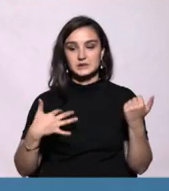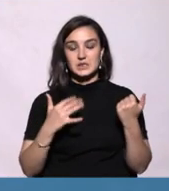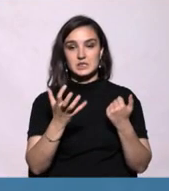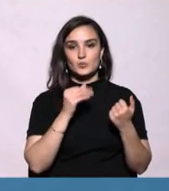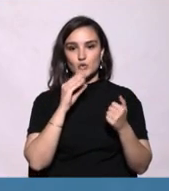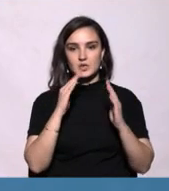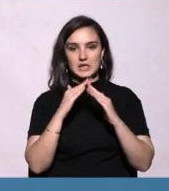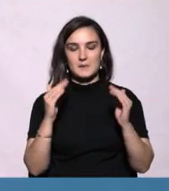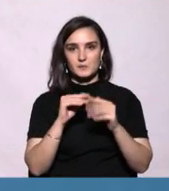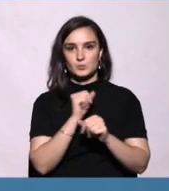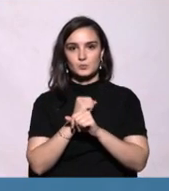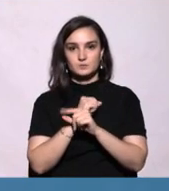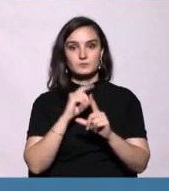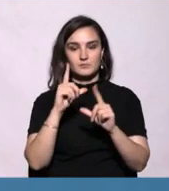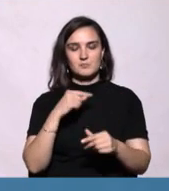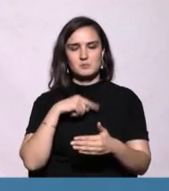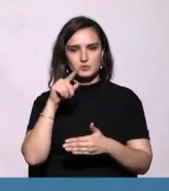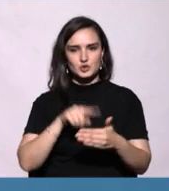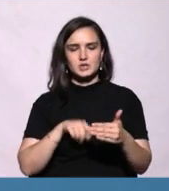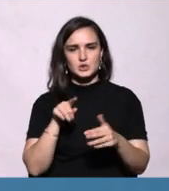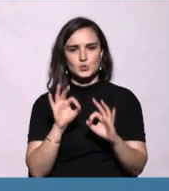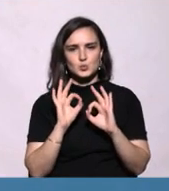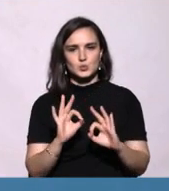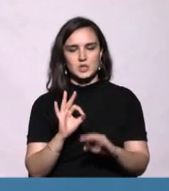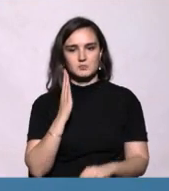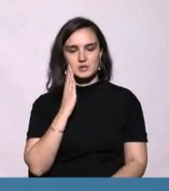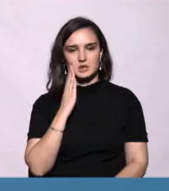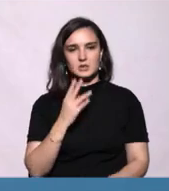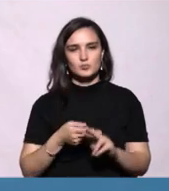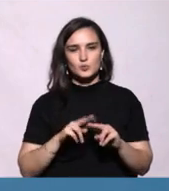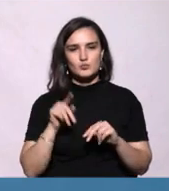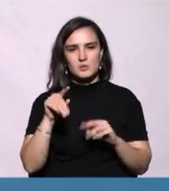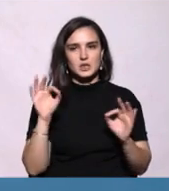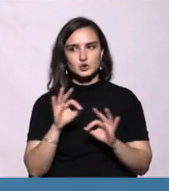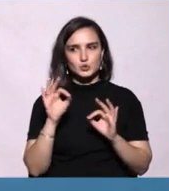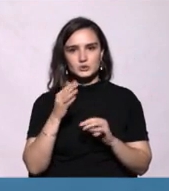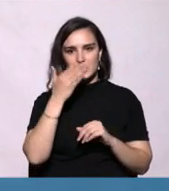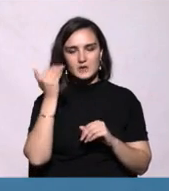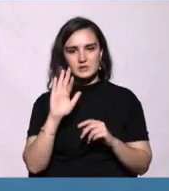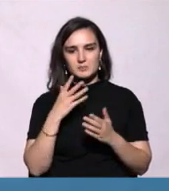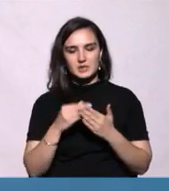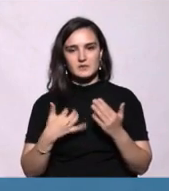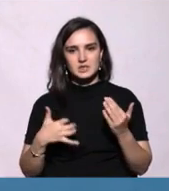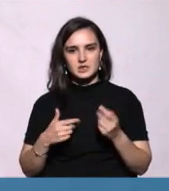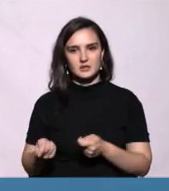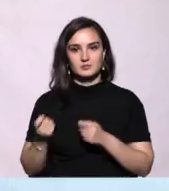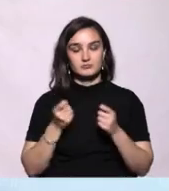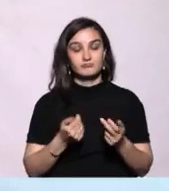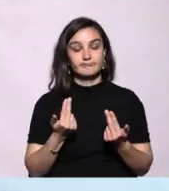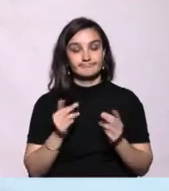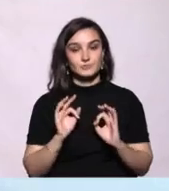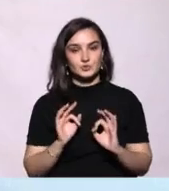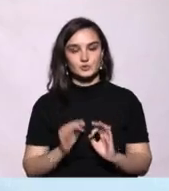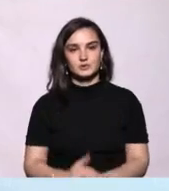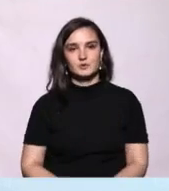goes camping. I believe that's definitely true because he never forgets to bring his guitar. Great job,